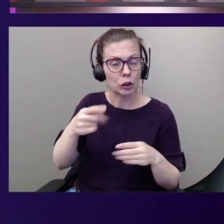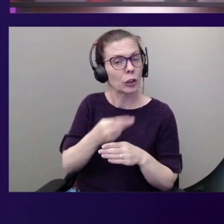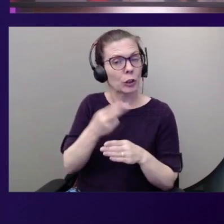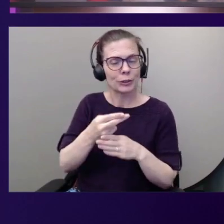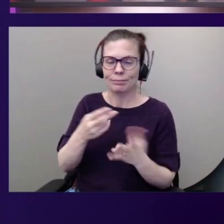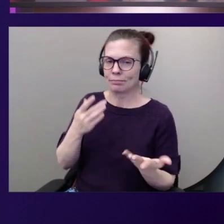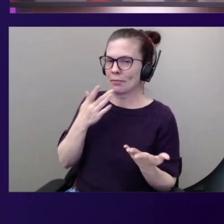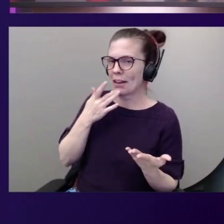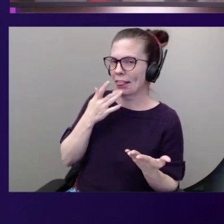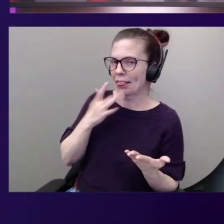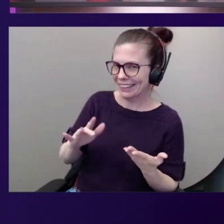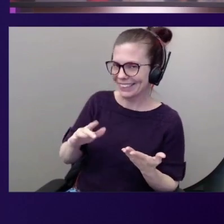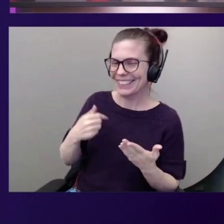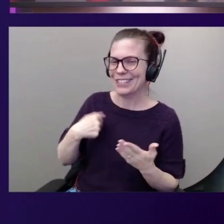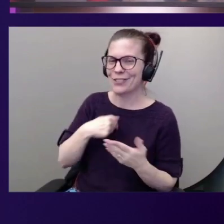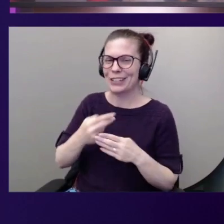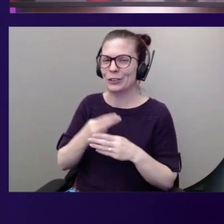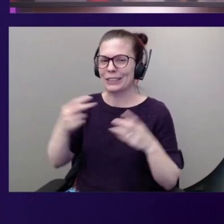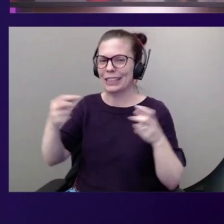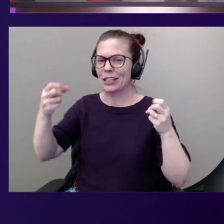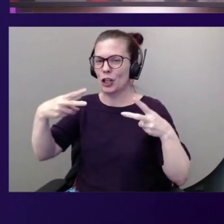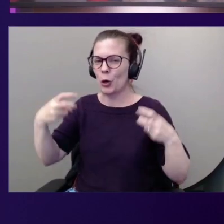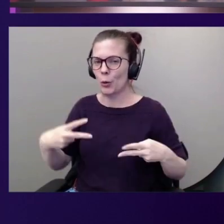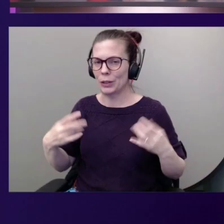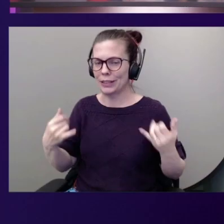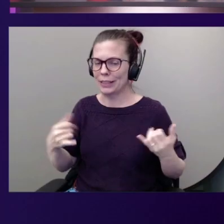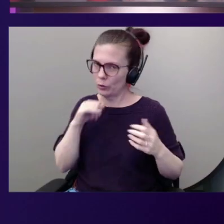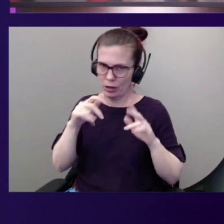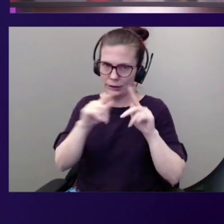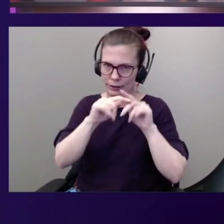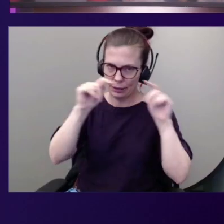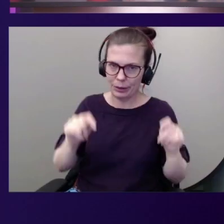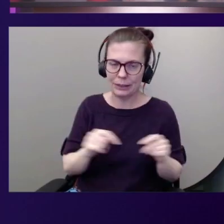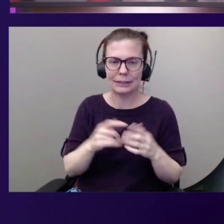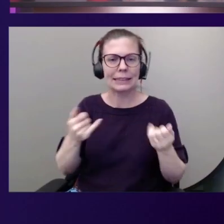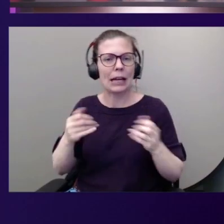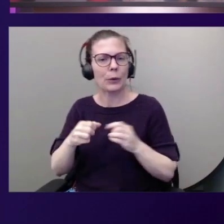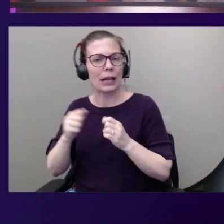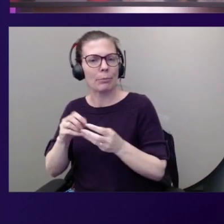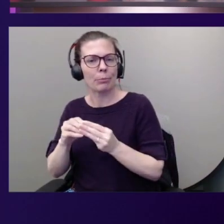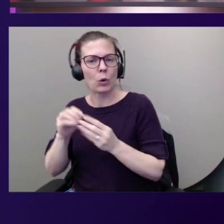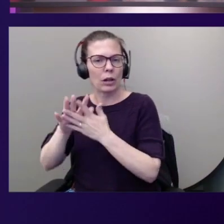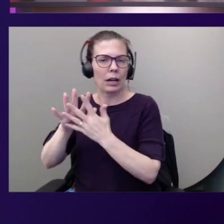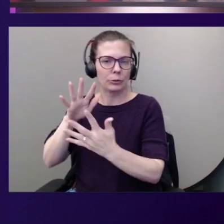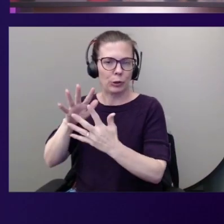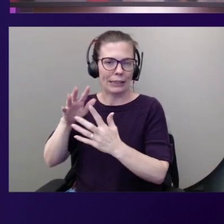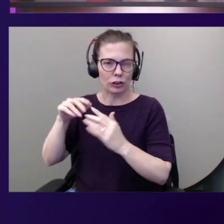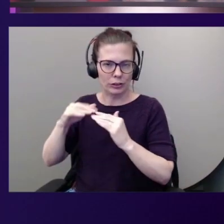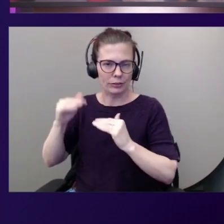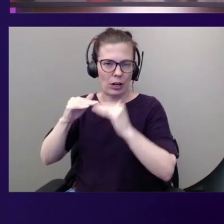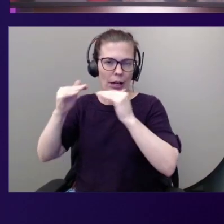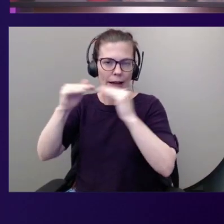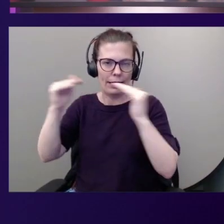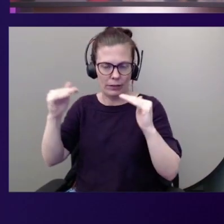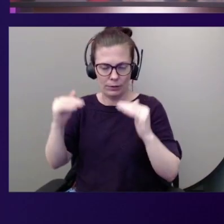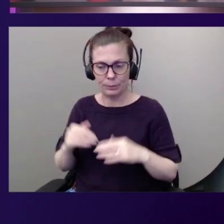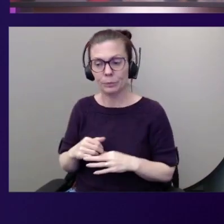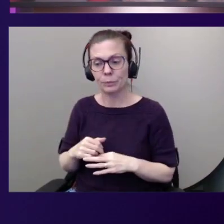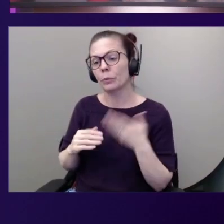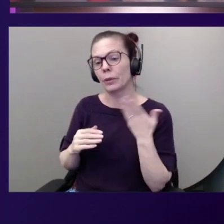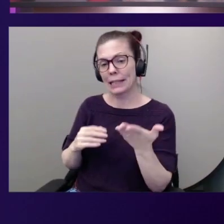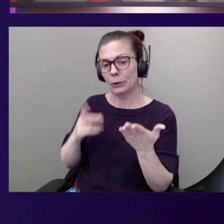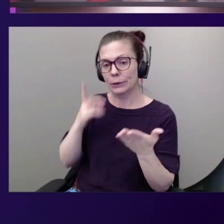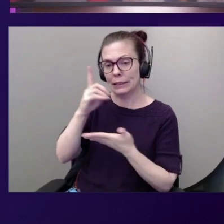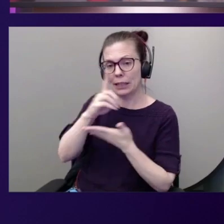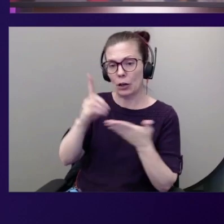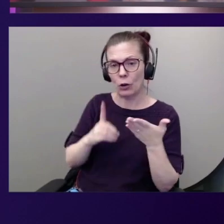now that we're dealing with code instead of templates, we can provide higher-level abstractions. So let's look back at this diagram. If you're